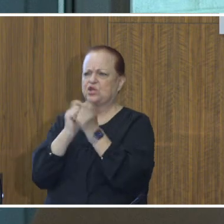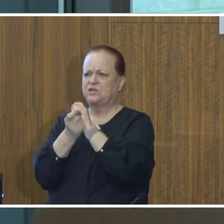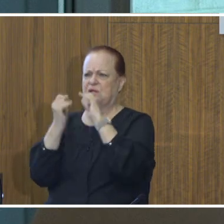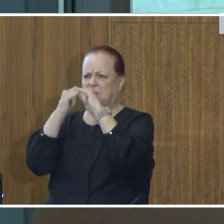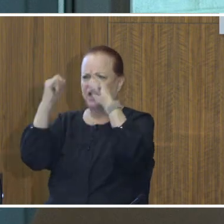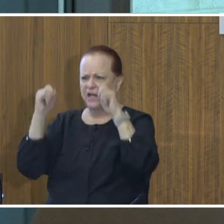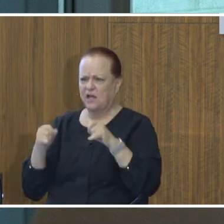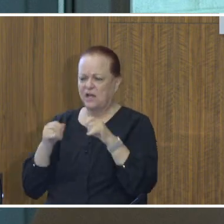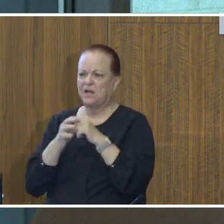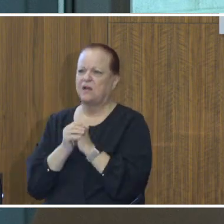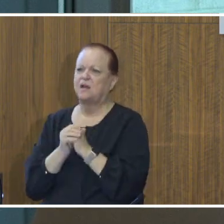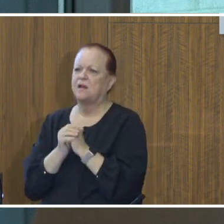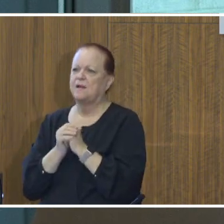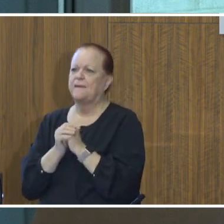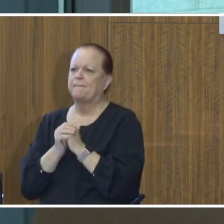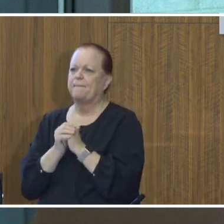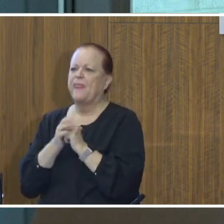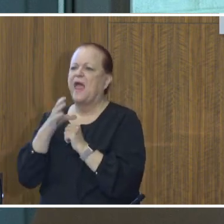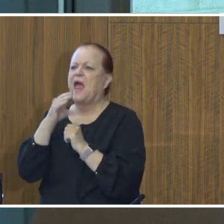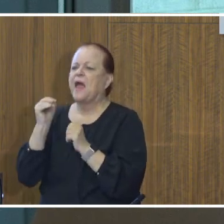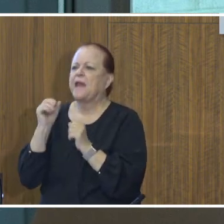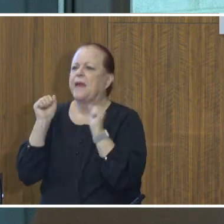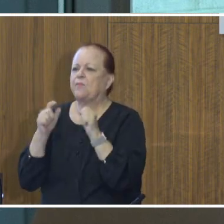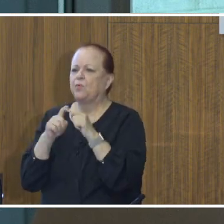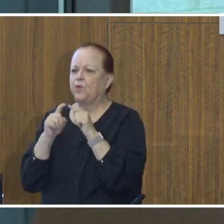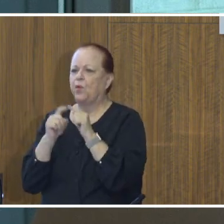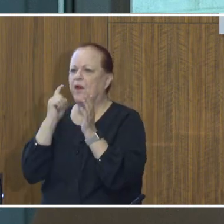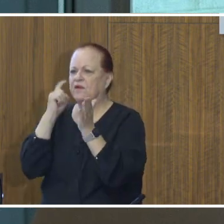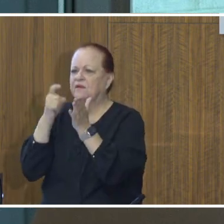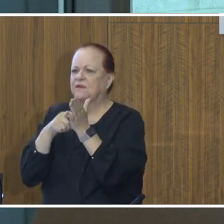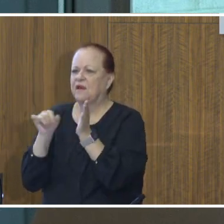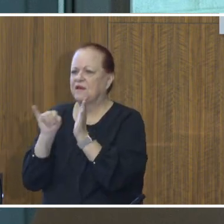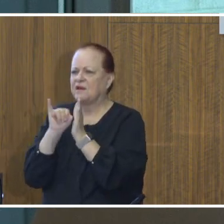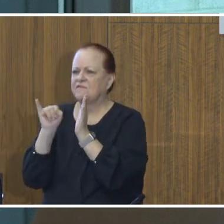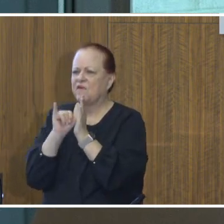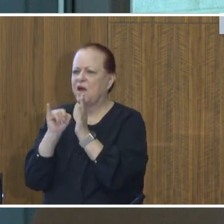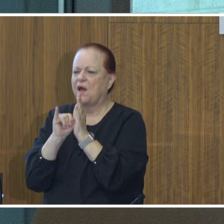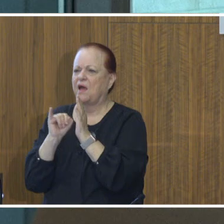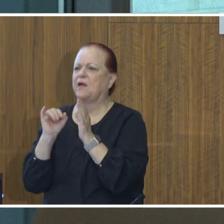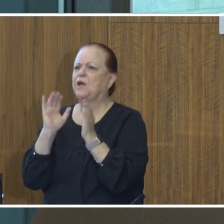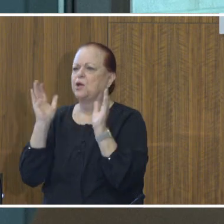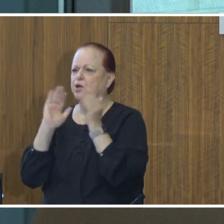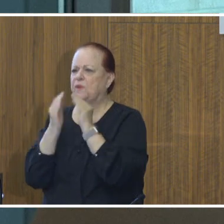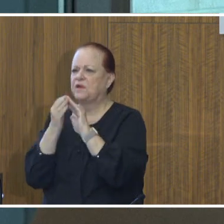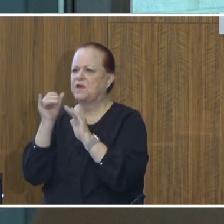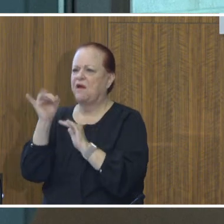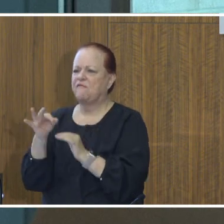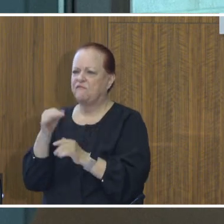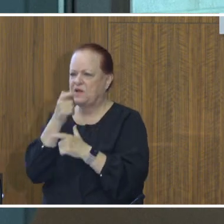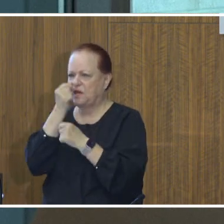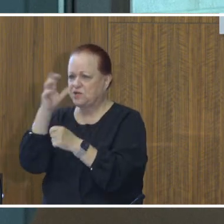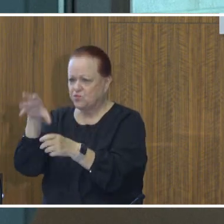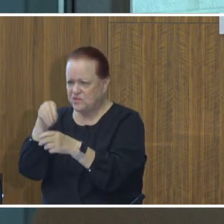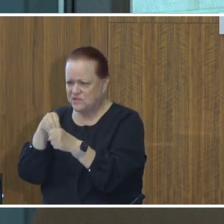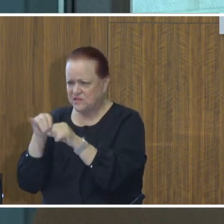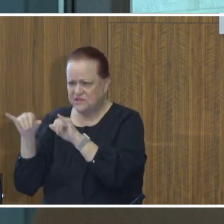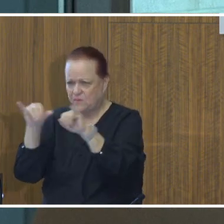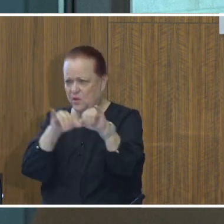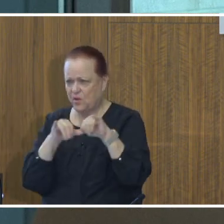through which folks identify communities of interest that are important to them, mobilizing folks to attend hearings such as